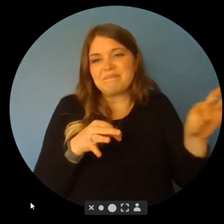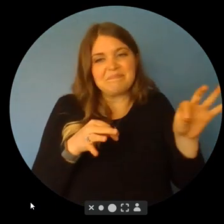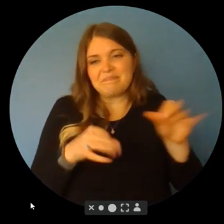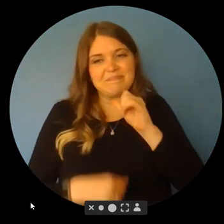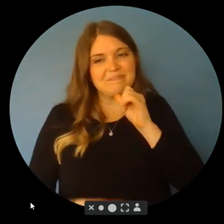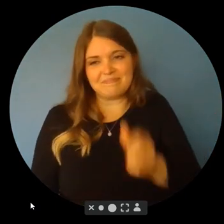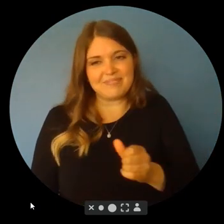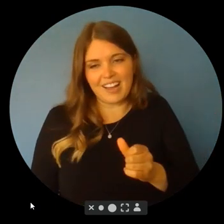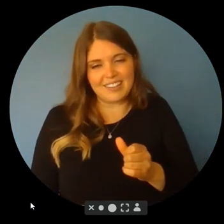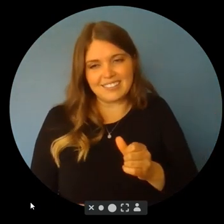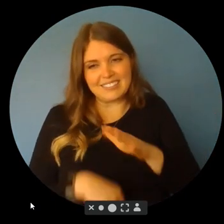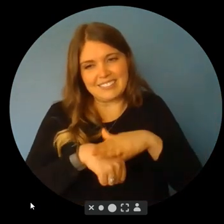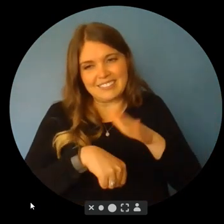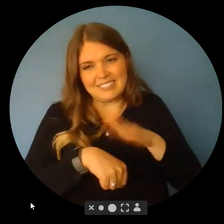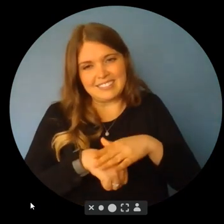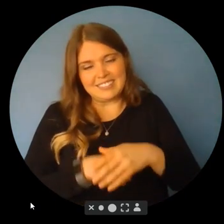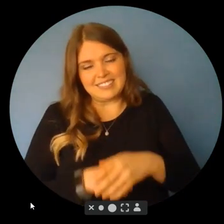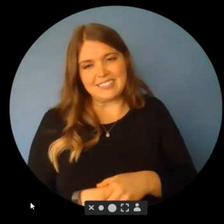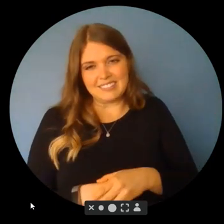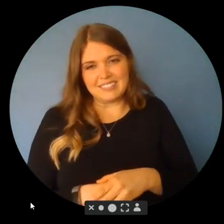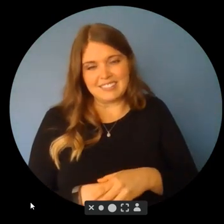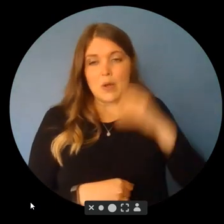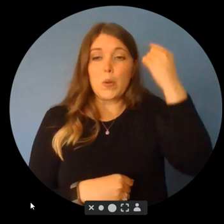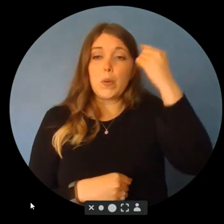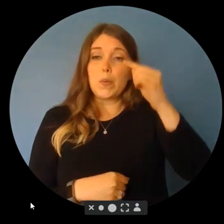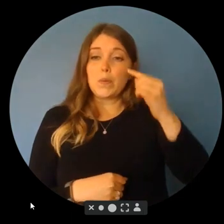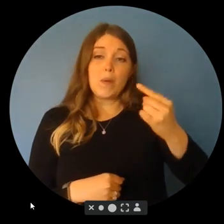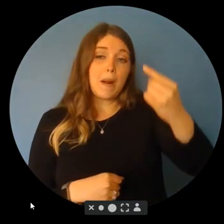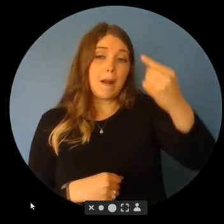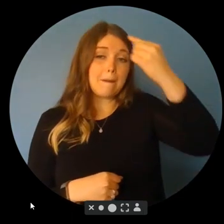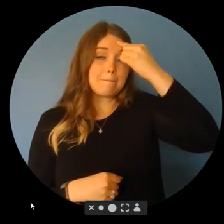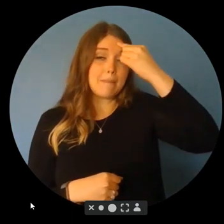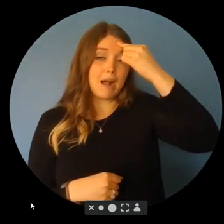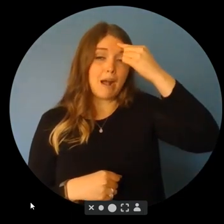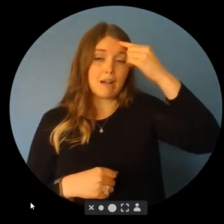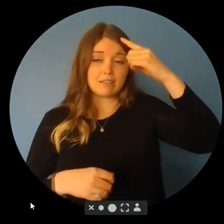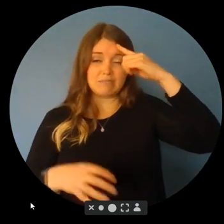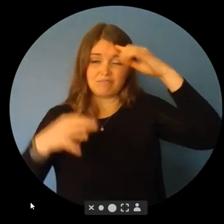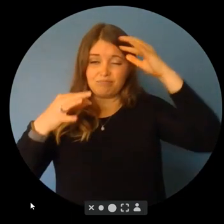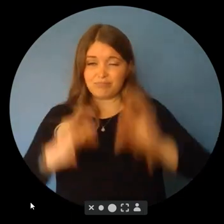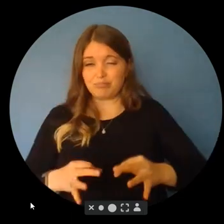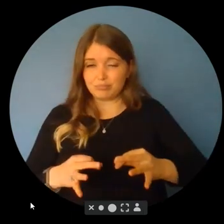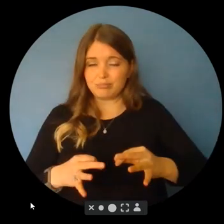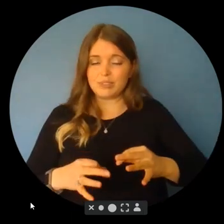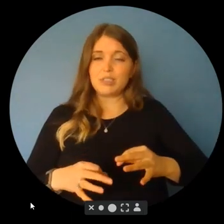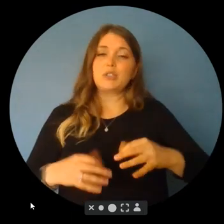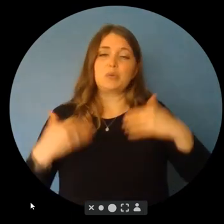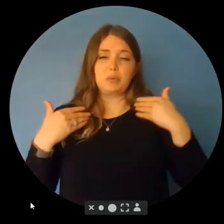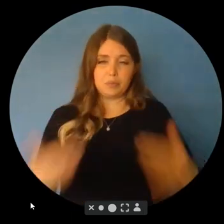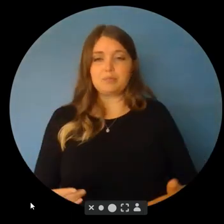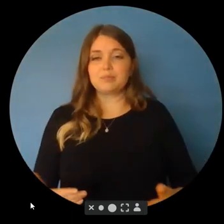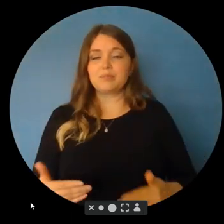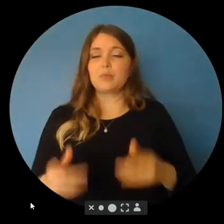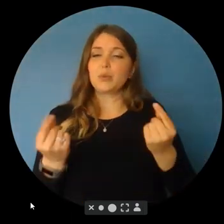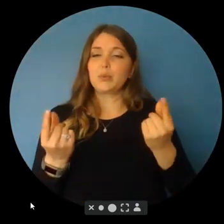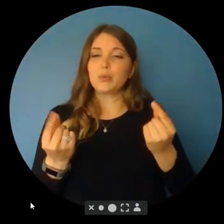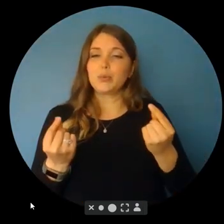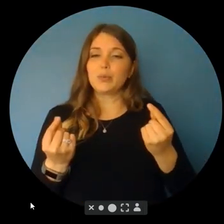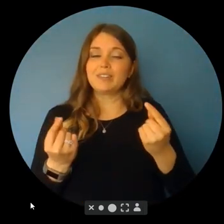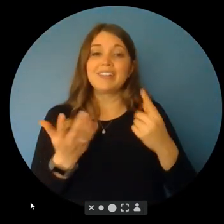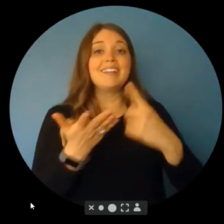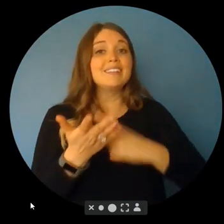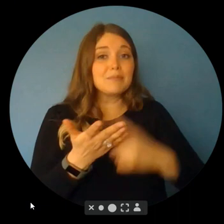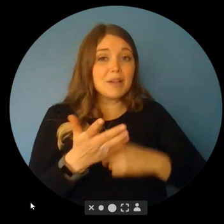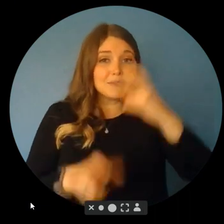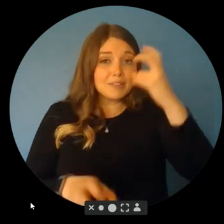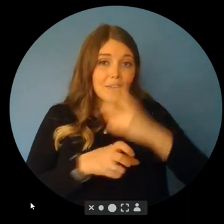will find, for a mind maker upper to make up his mind. Sometimes it's hard to make